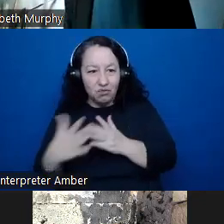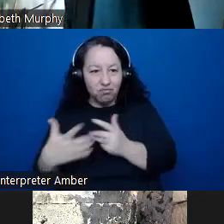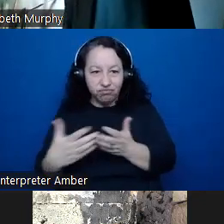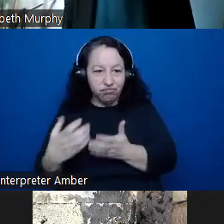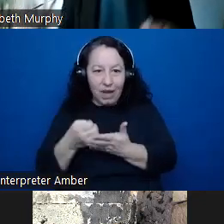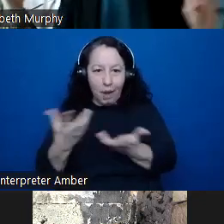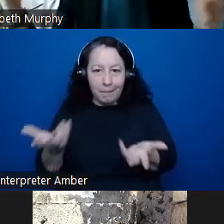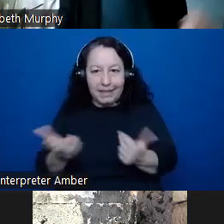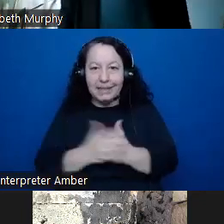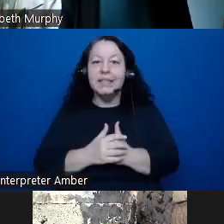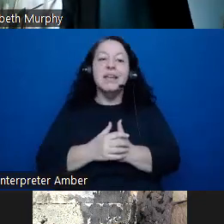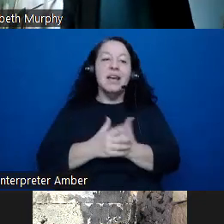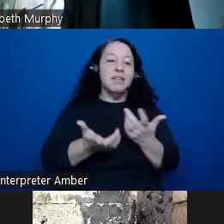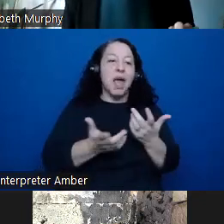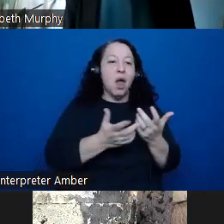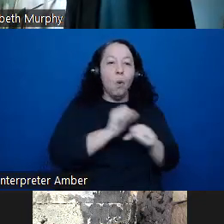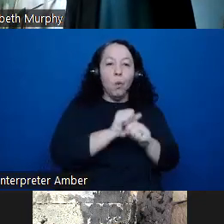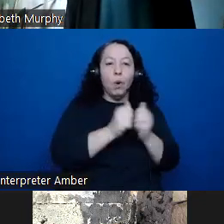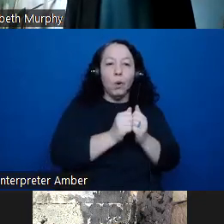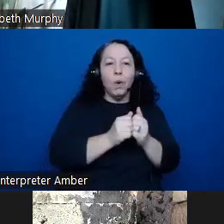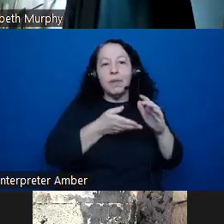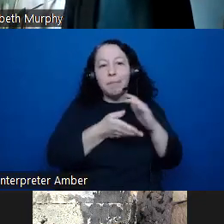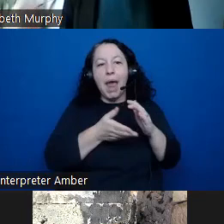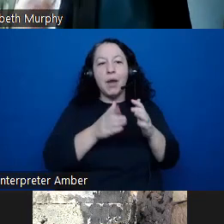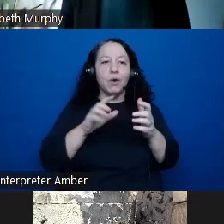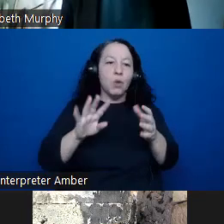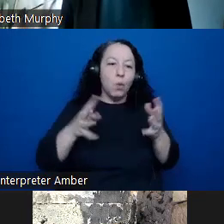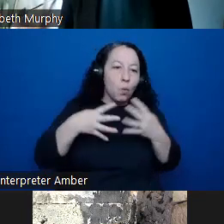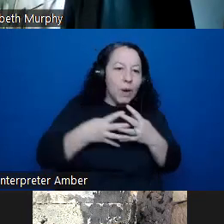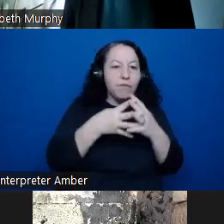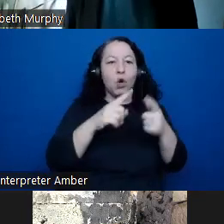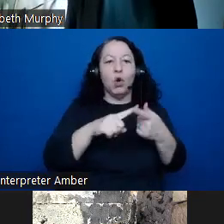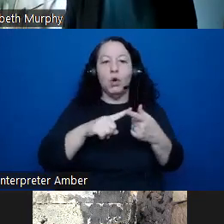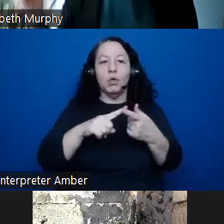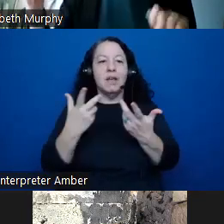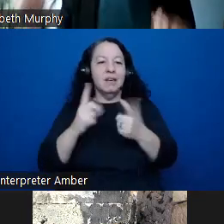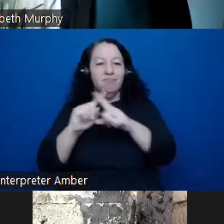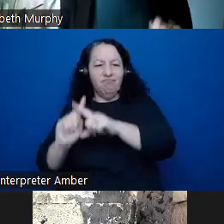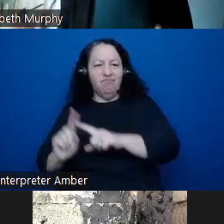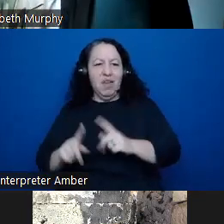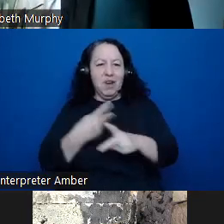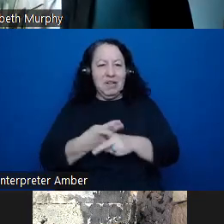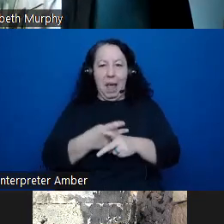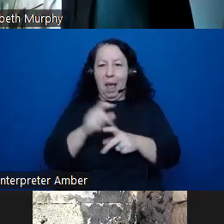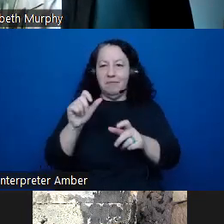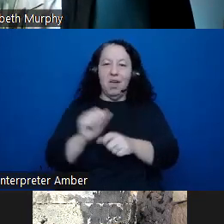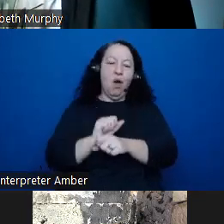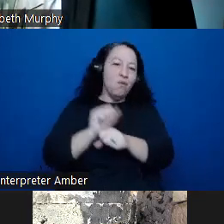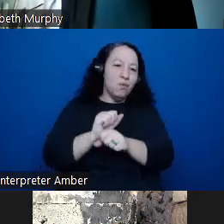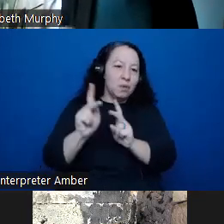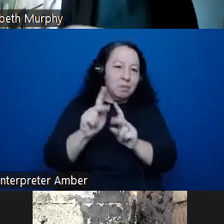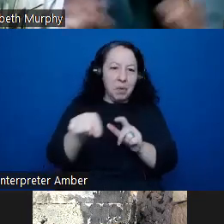bakers, the weavers, tailors, and builders of town. So in this sense, they're a wonderfully ordinary